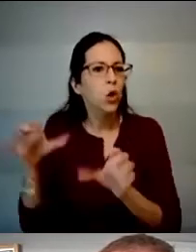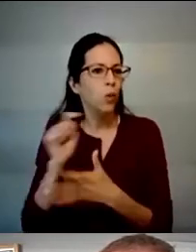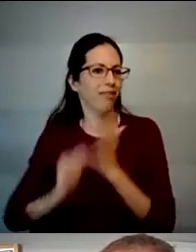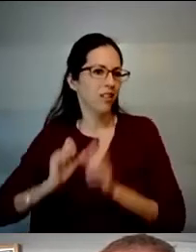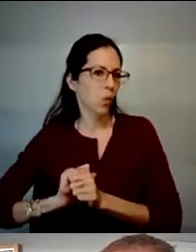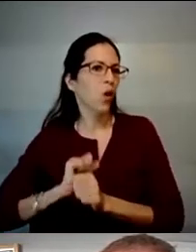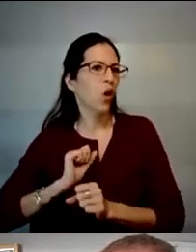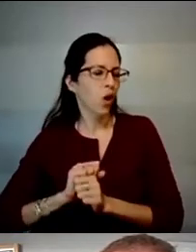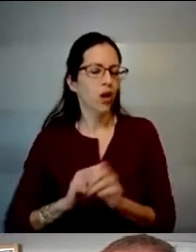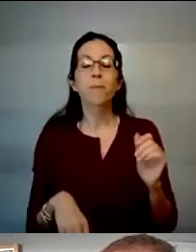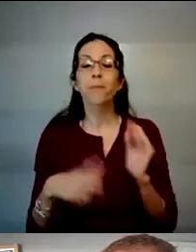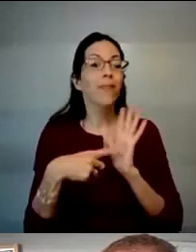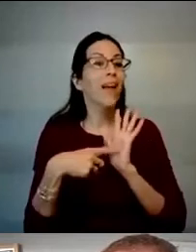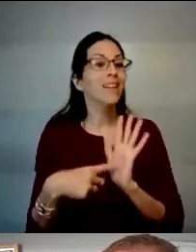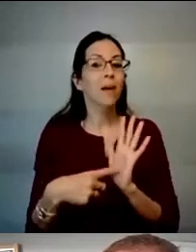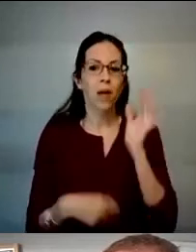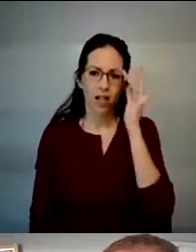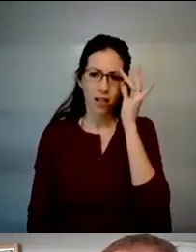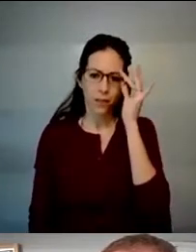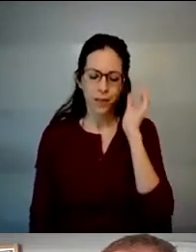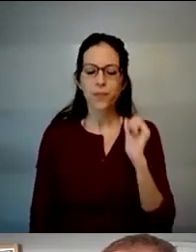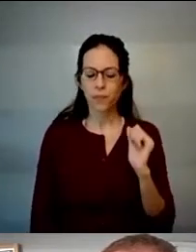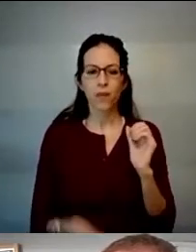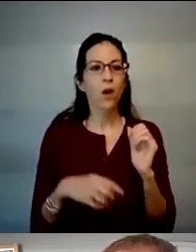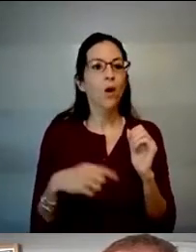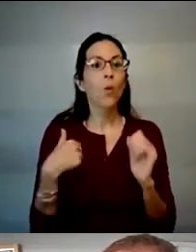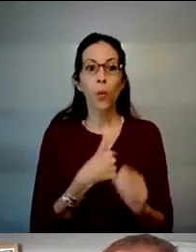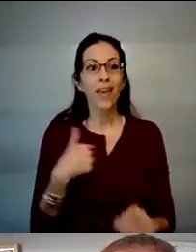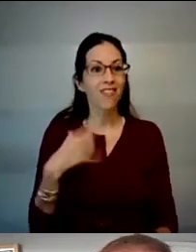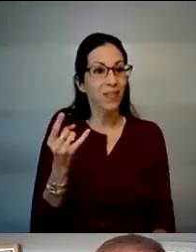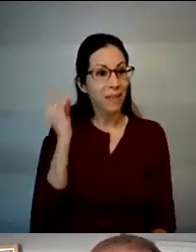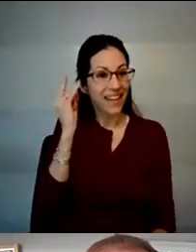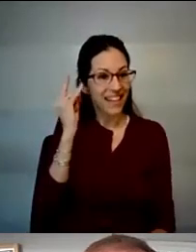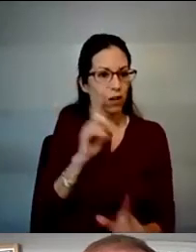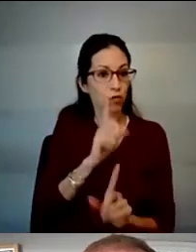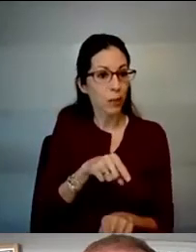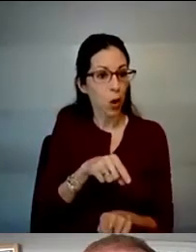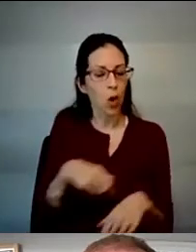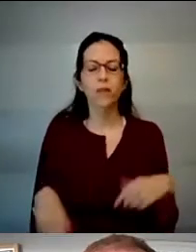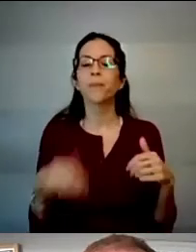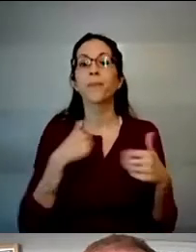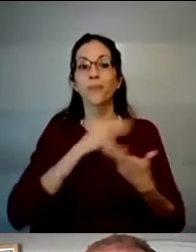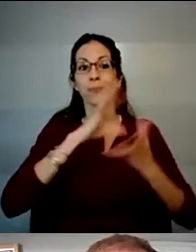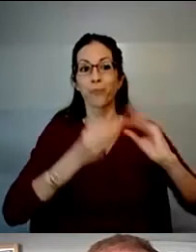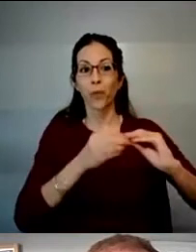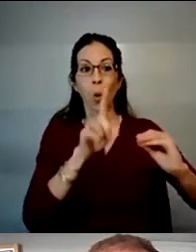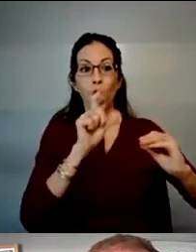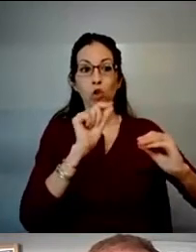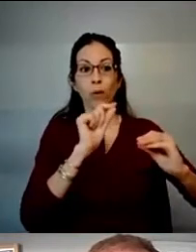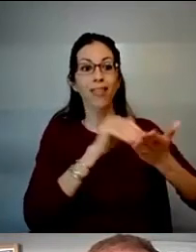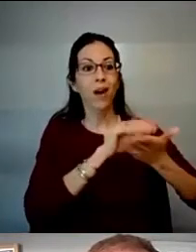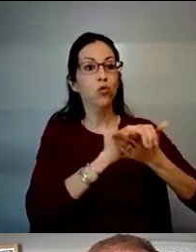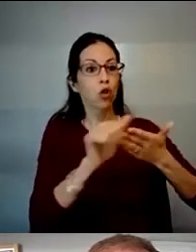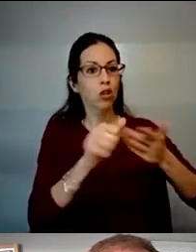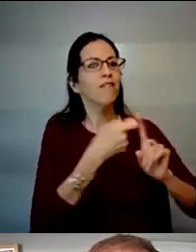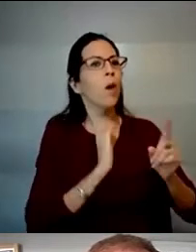example is, an immediate response that we had is we diverted $120,000 from our acquisitions